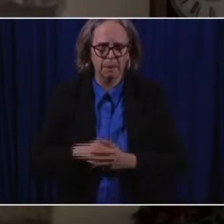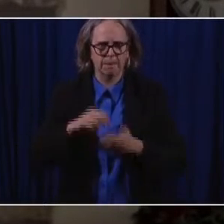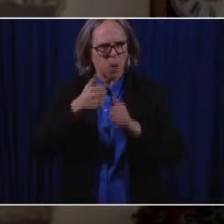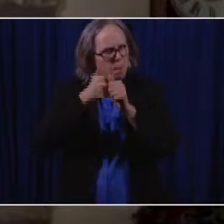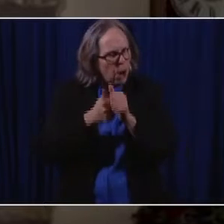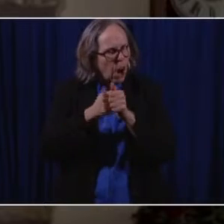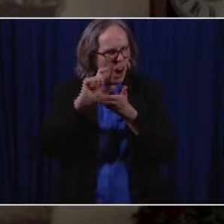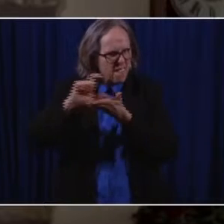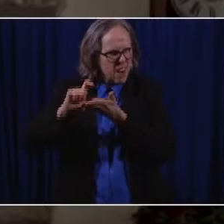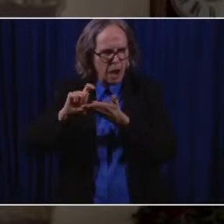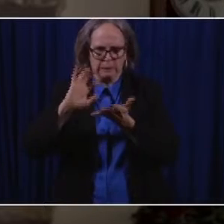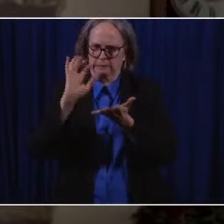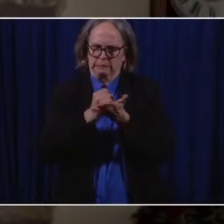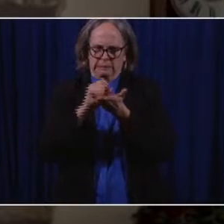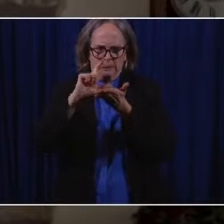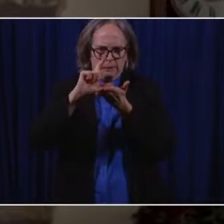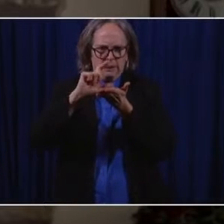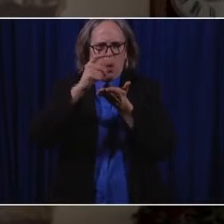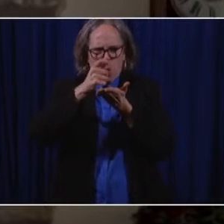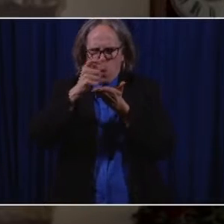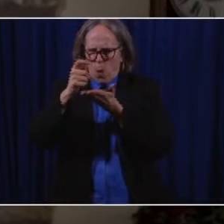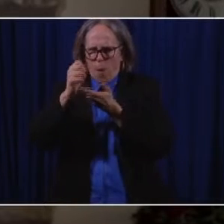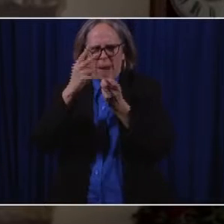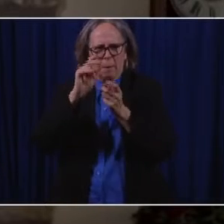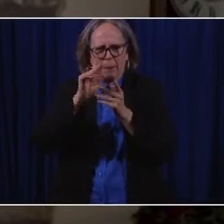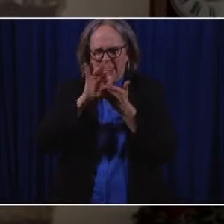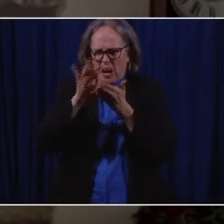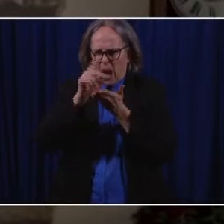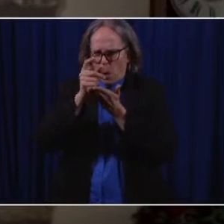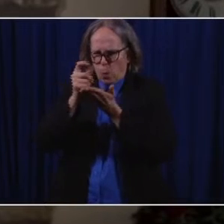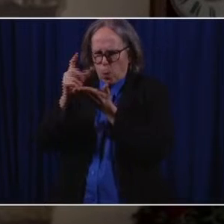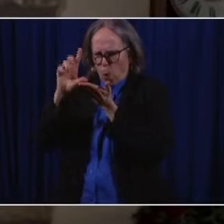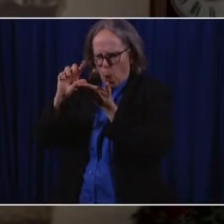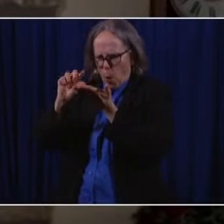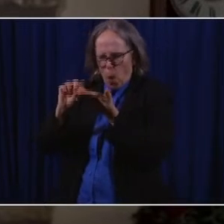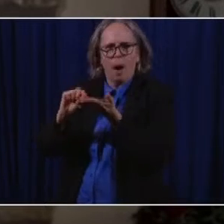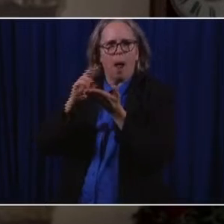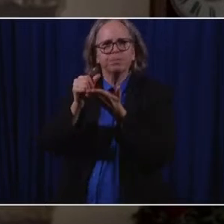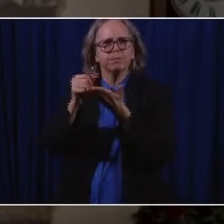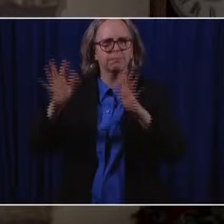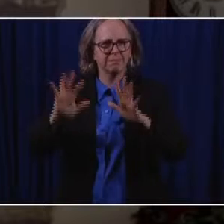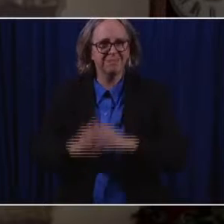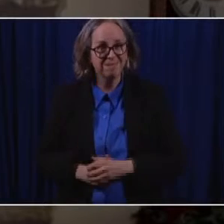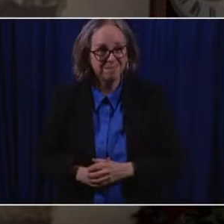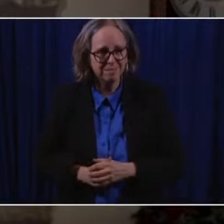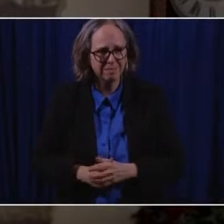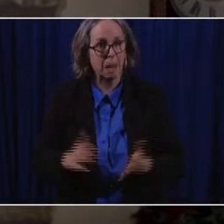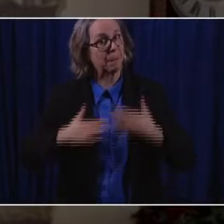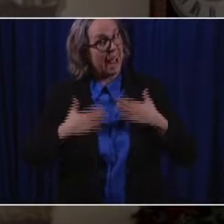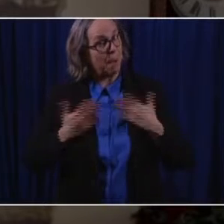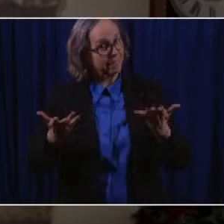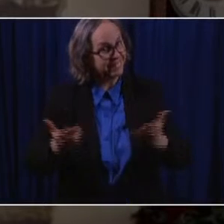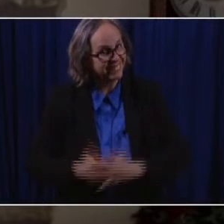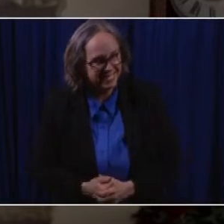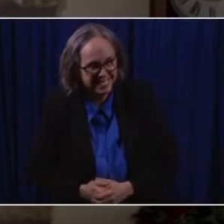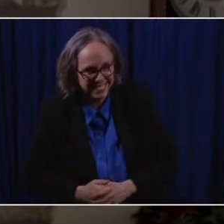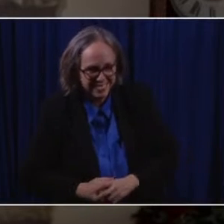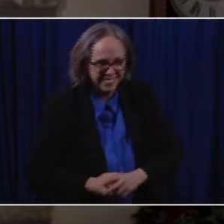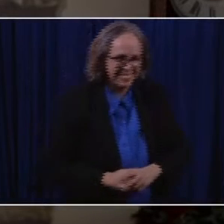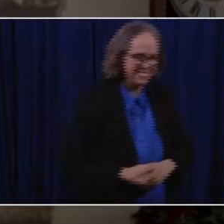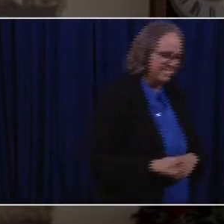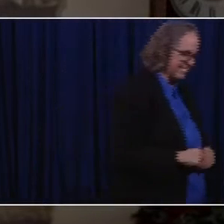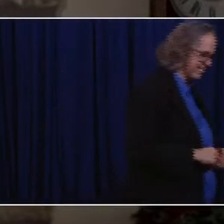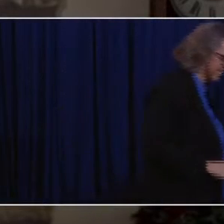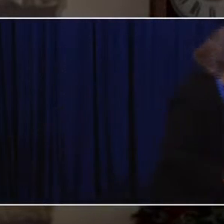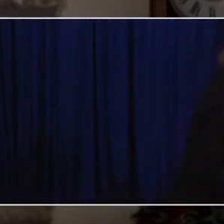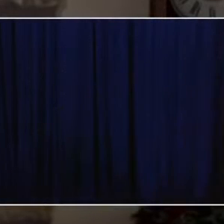this last shipment, number of people we can get vaccinated. So we're happy about it. Next question is from Marty